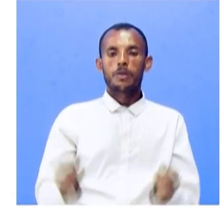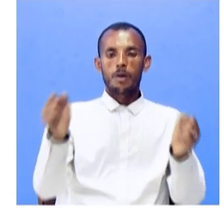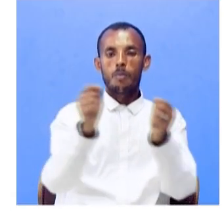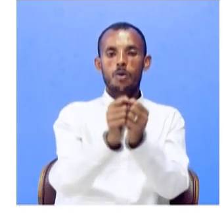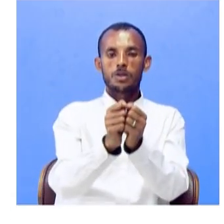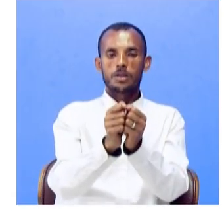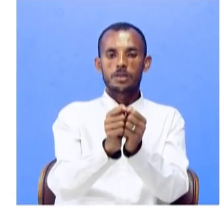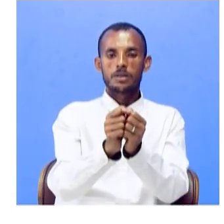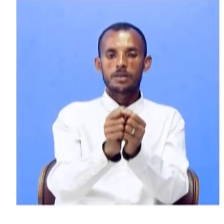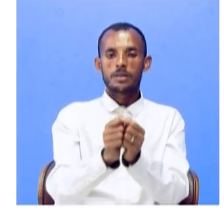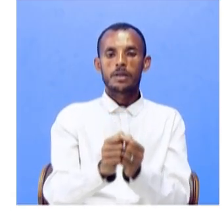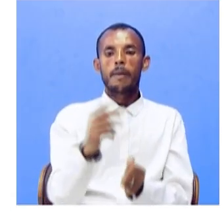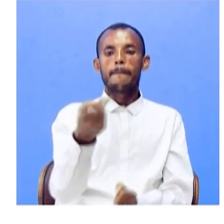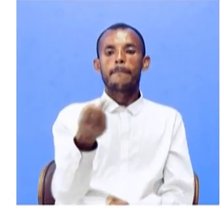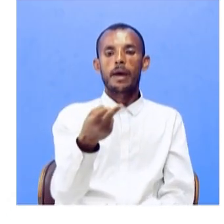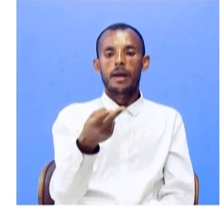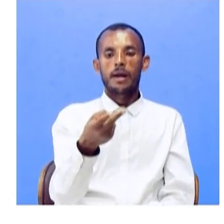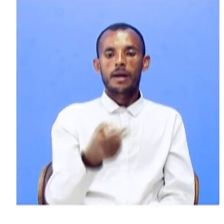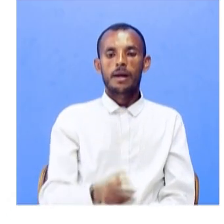both pair